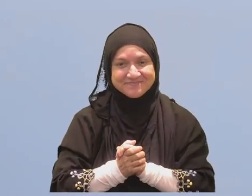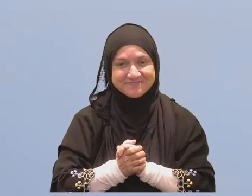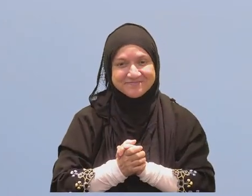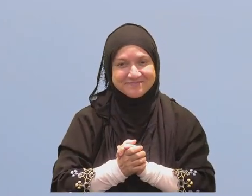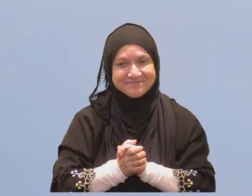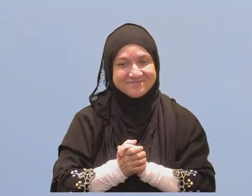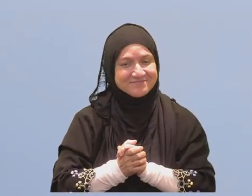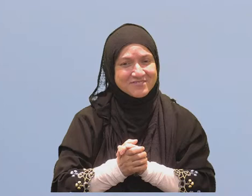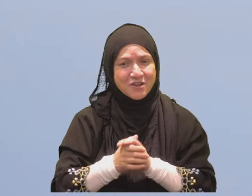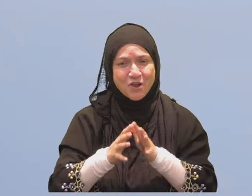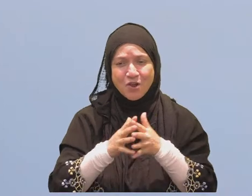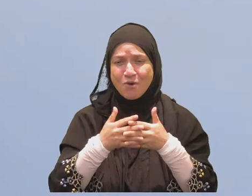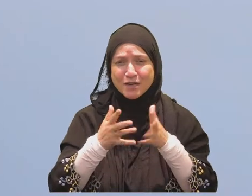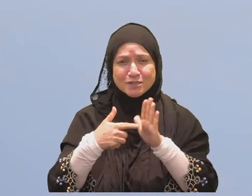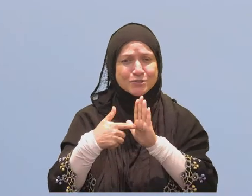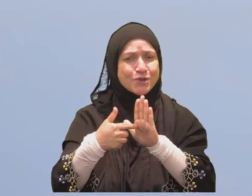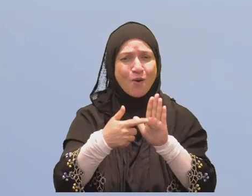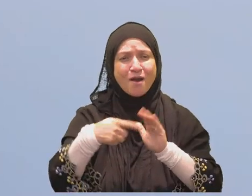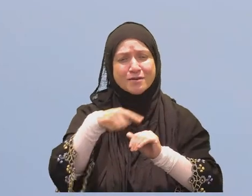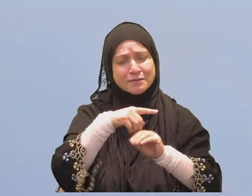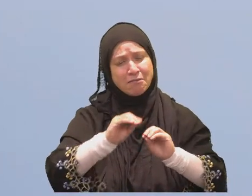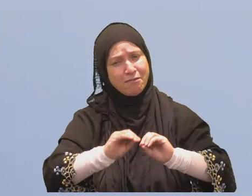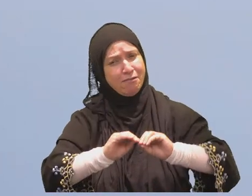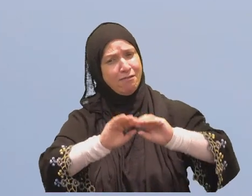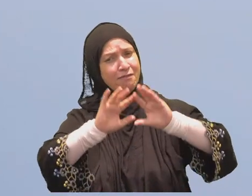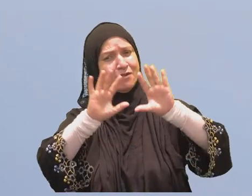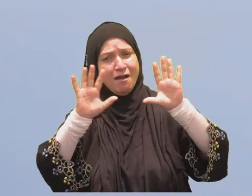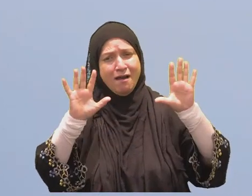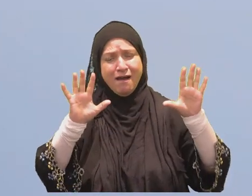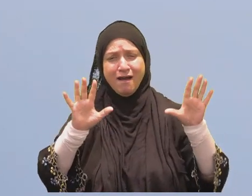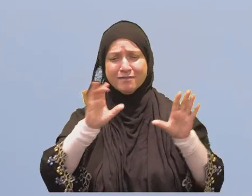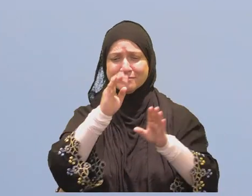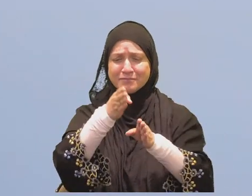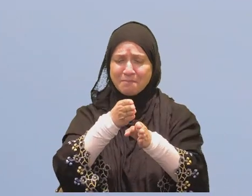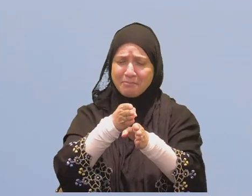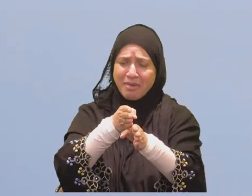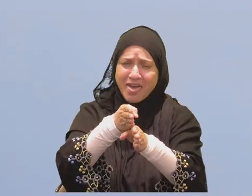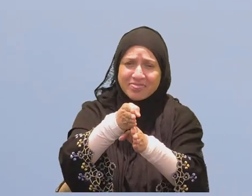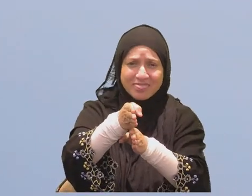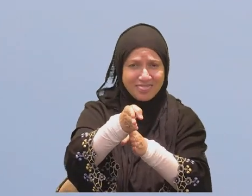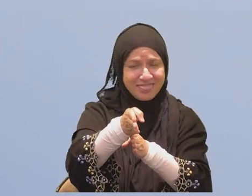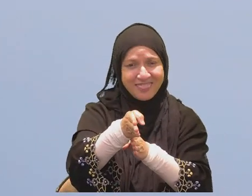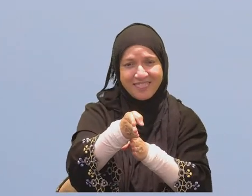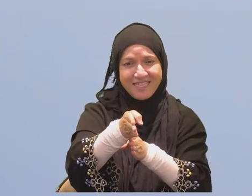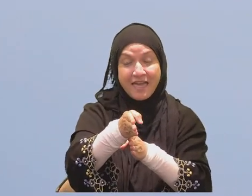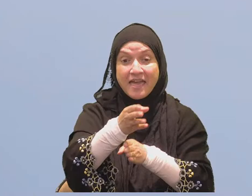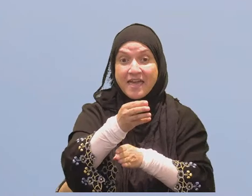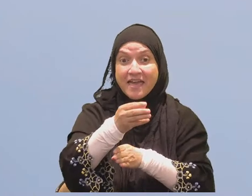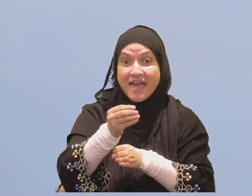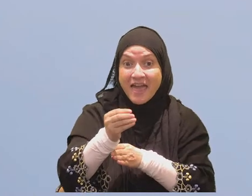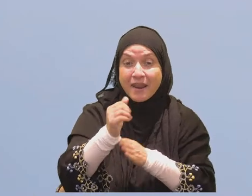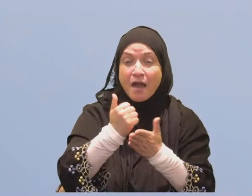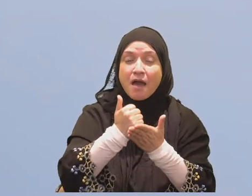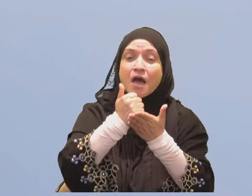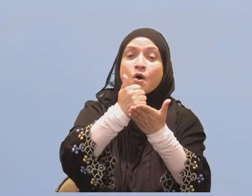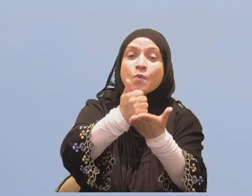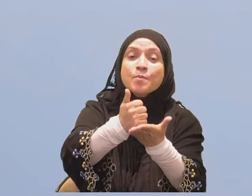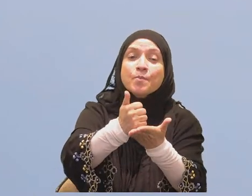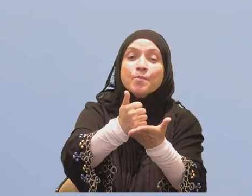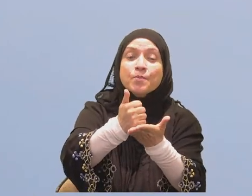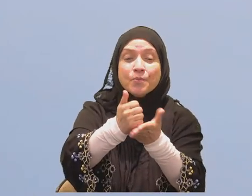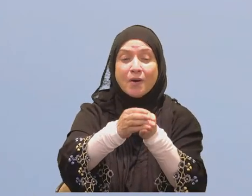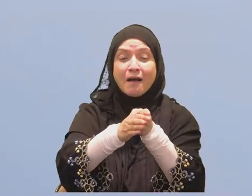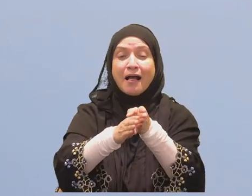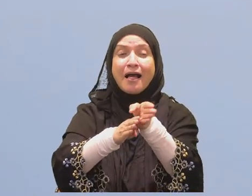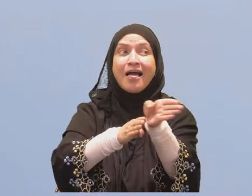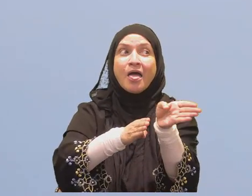that says some things we're going too far. And we have to put the brakes on.